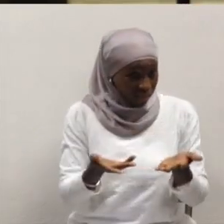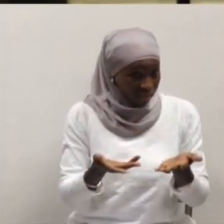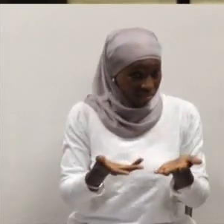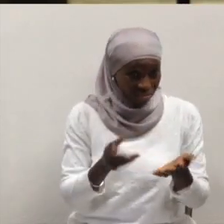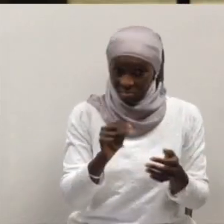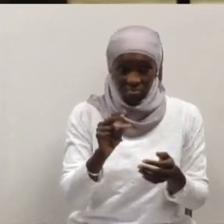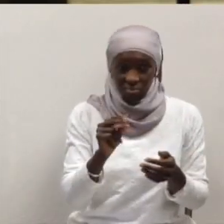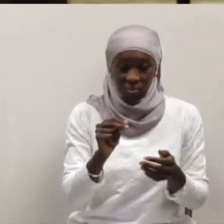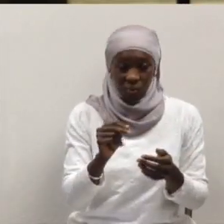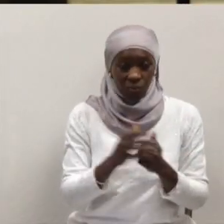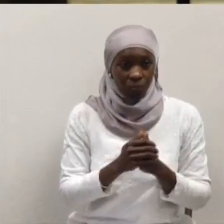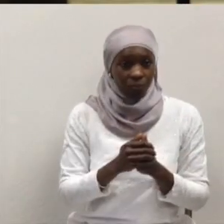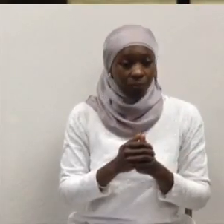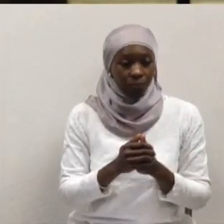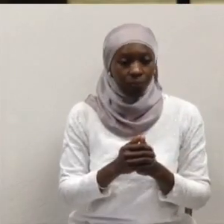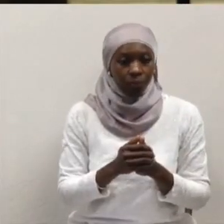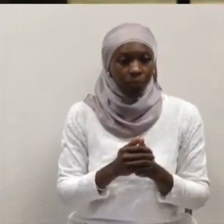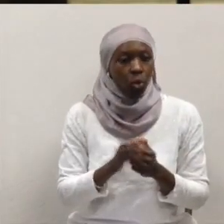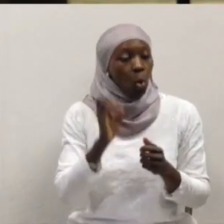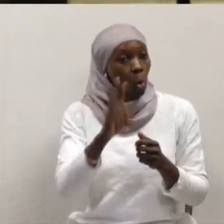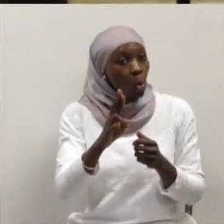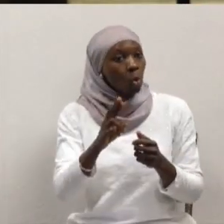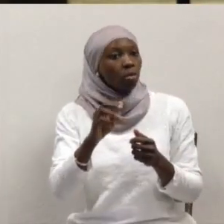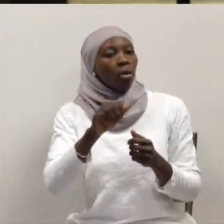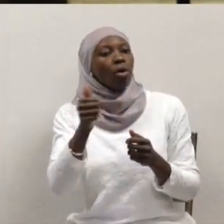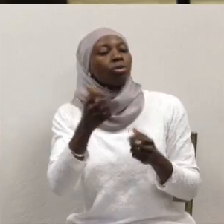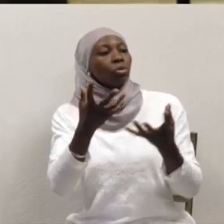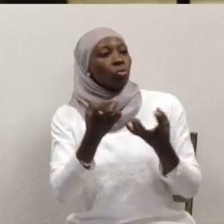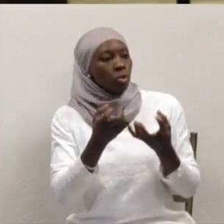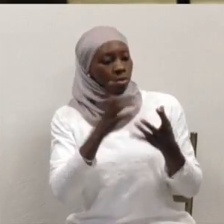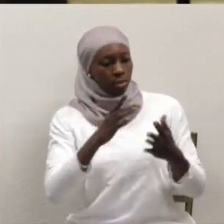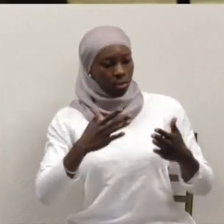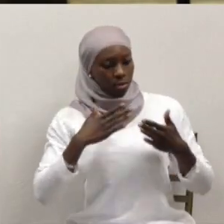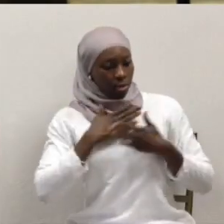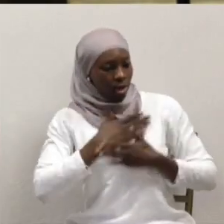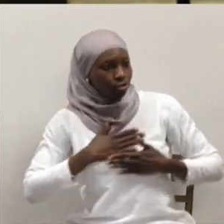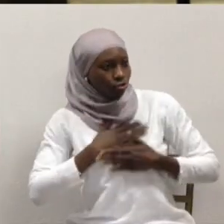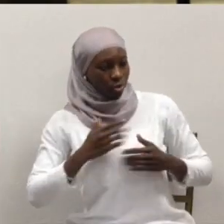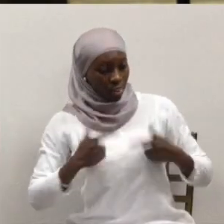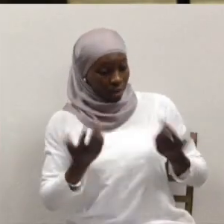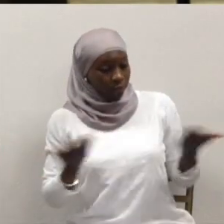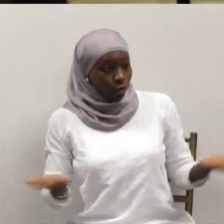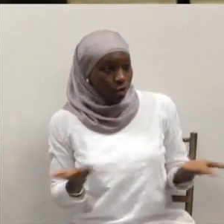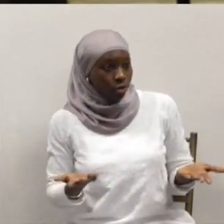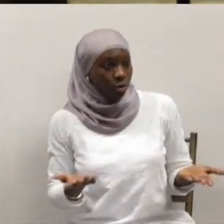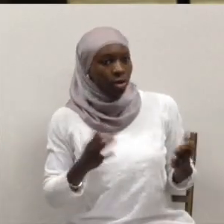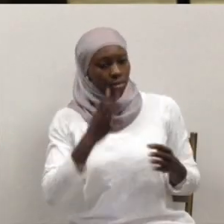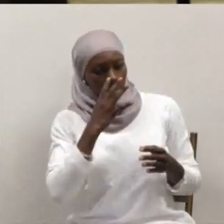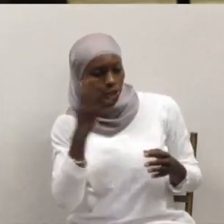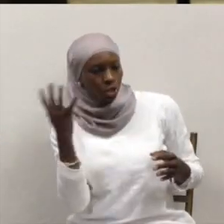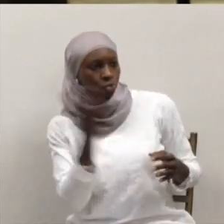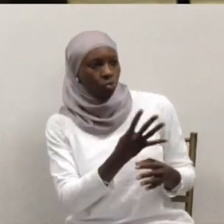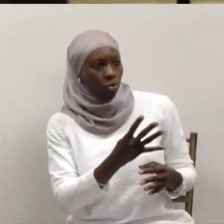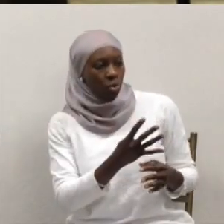sense. Or else, do you want the pleasure of this life and you want to ignore and neglect